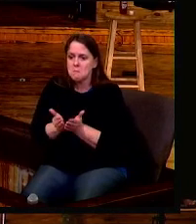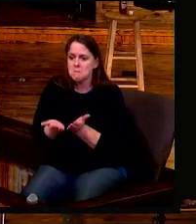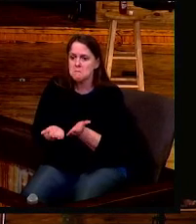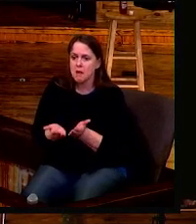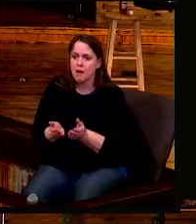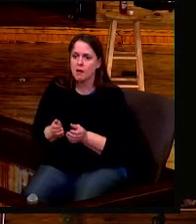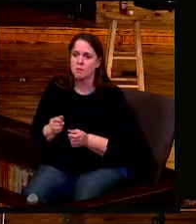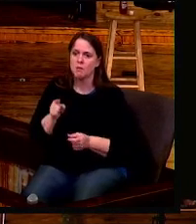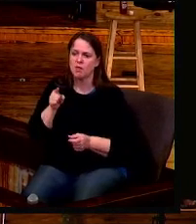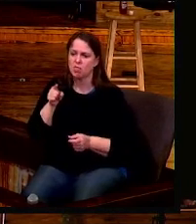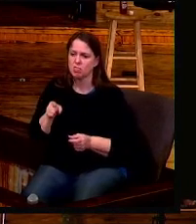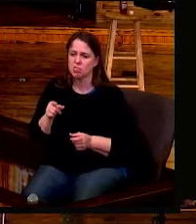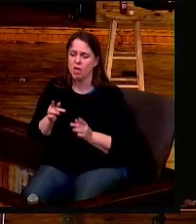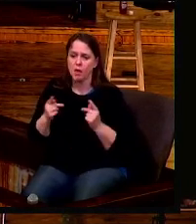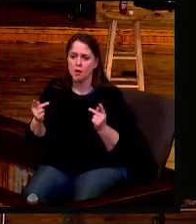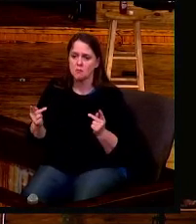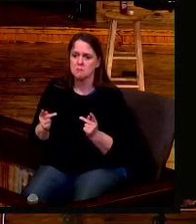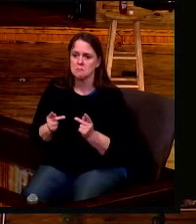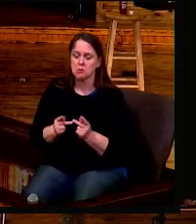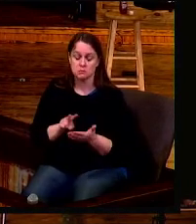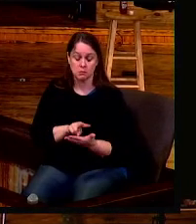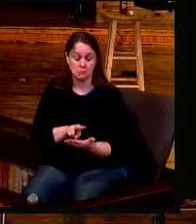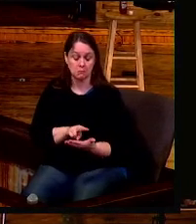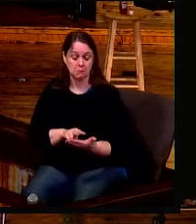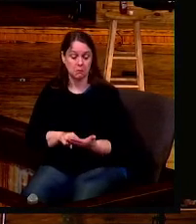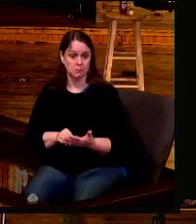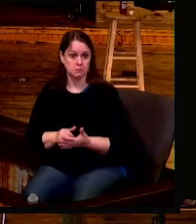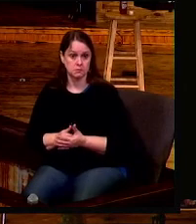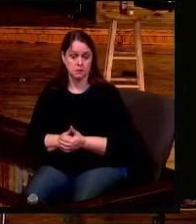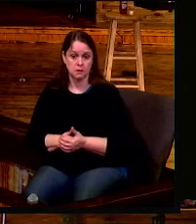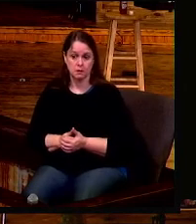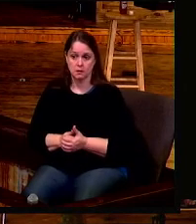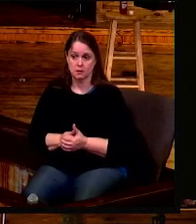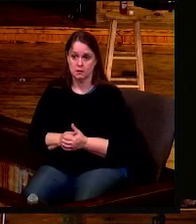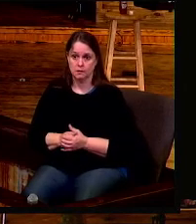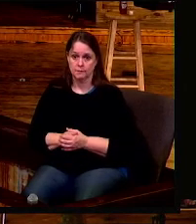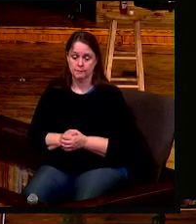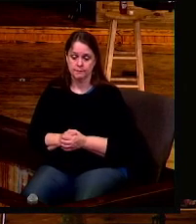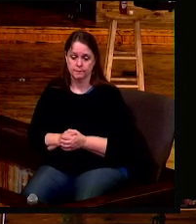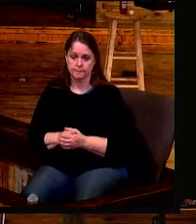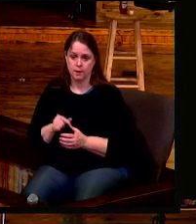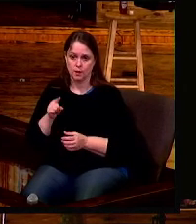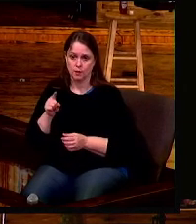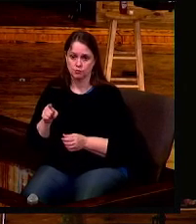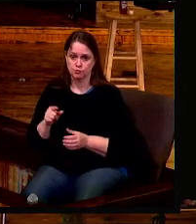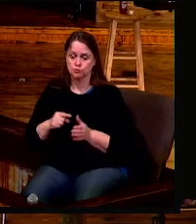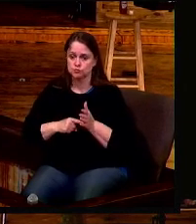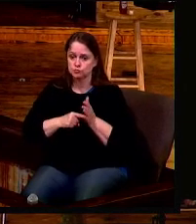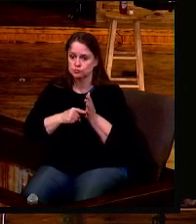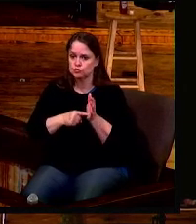When you represent King's Trail with a sticker or a